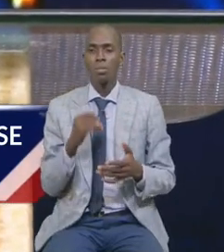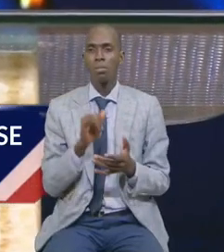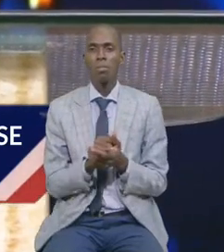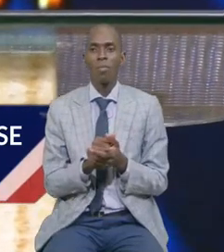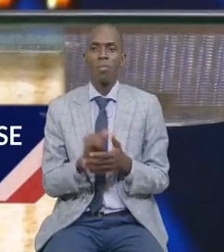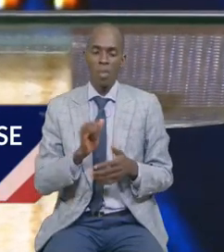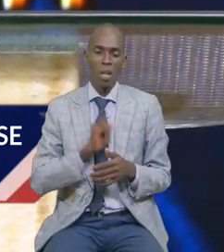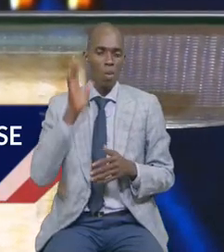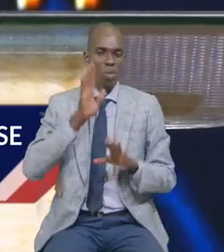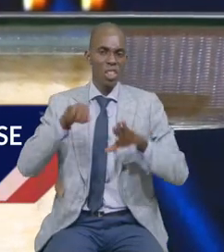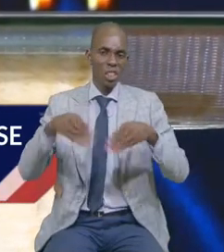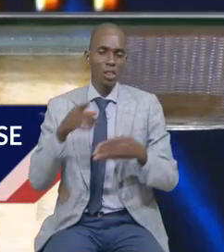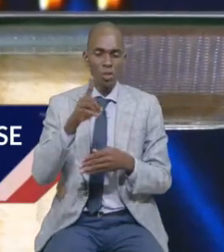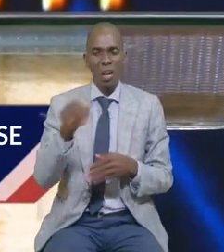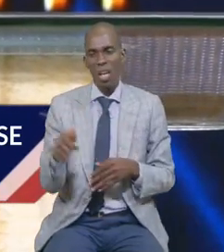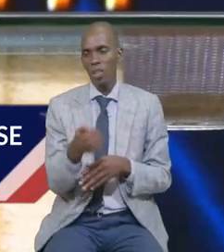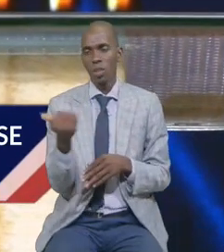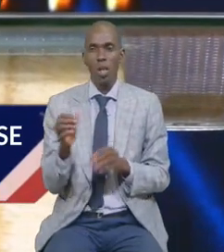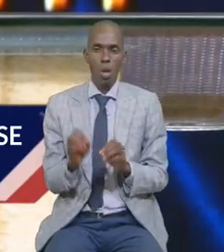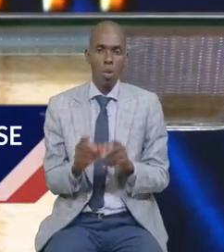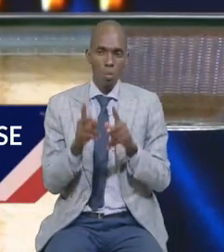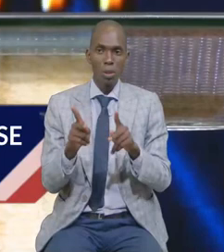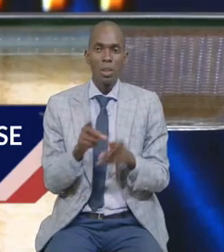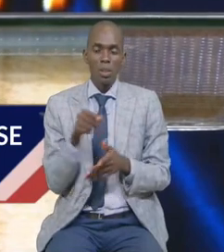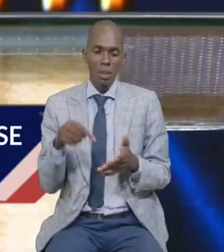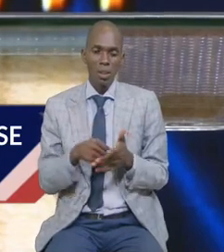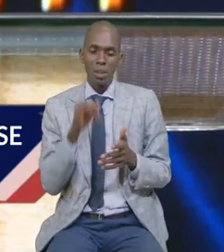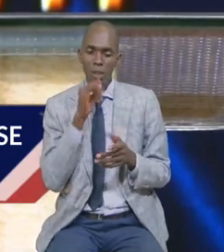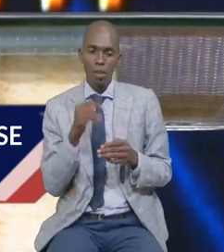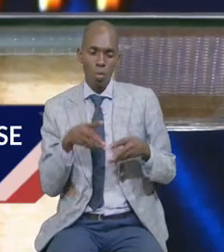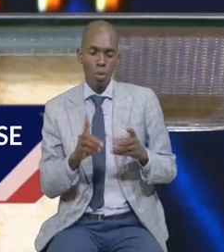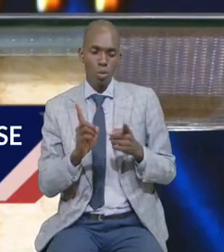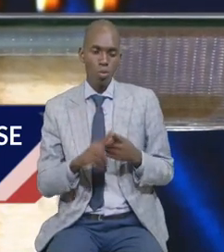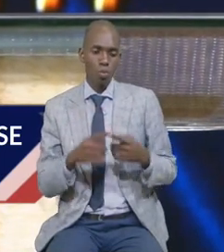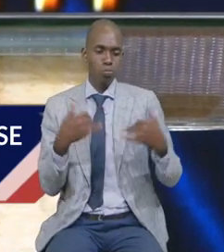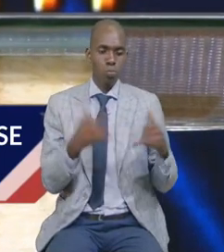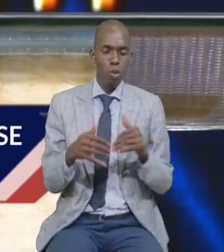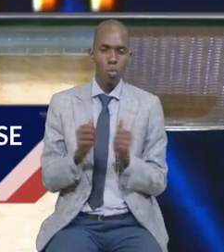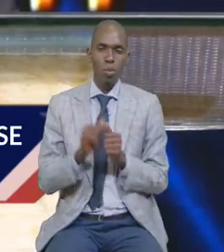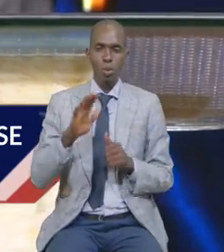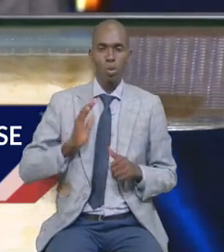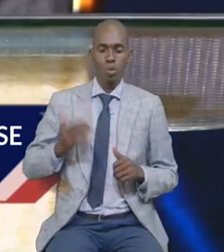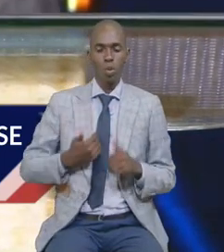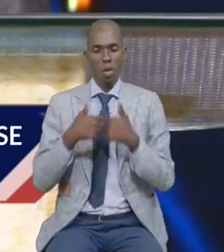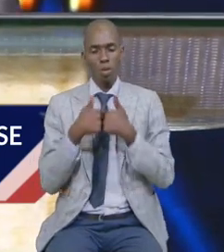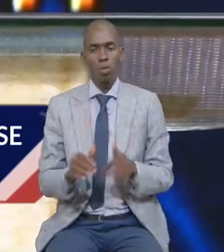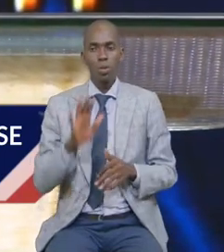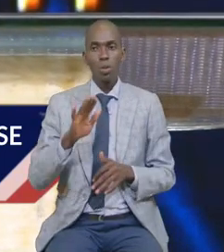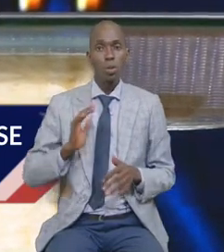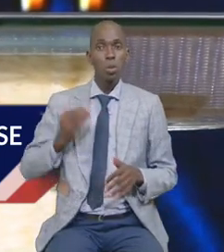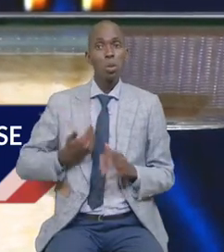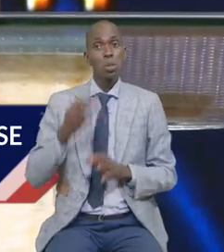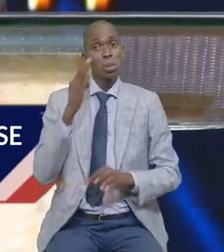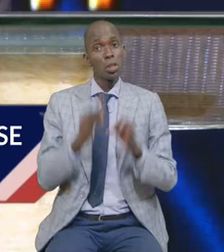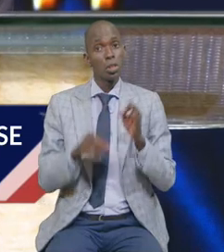will give you another chance. Here is the way to gamble your soul and then to lose your soul. If you will